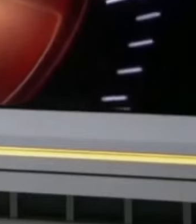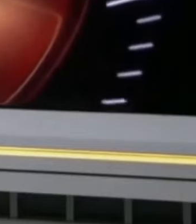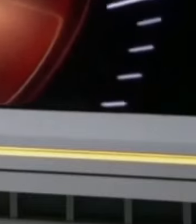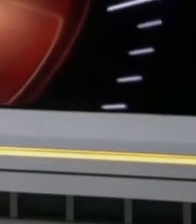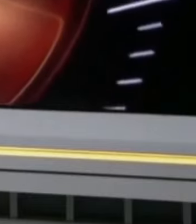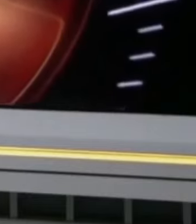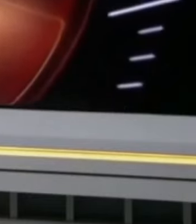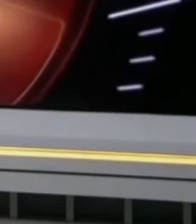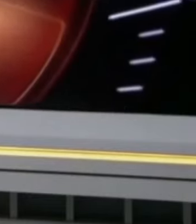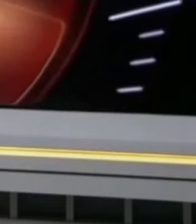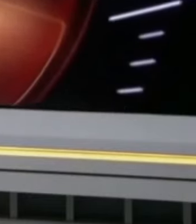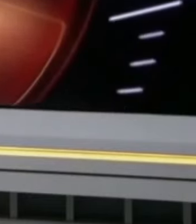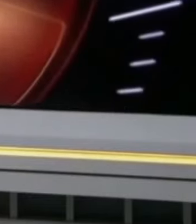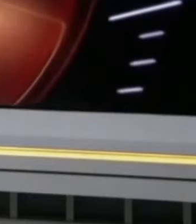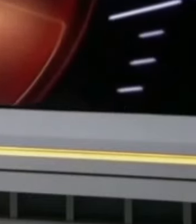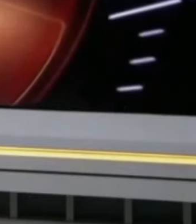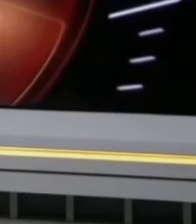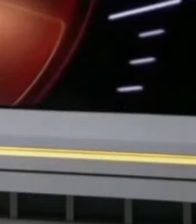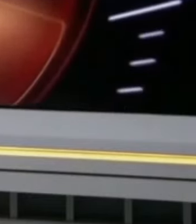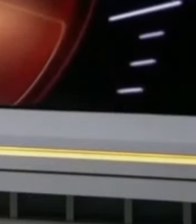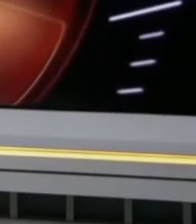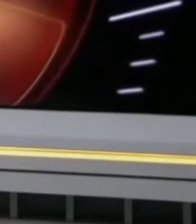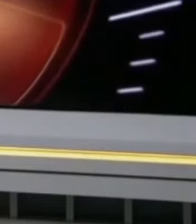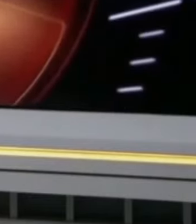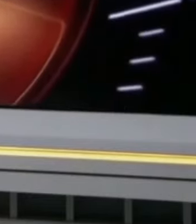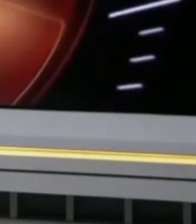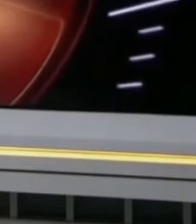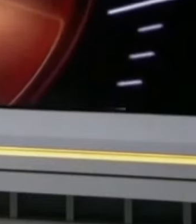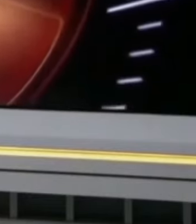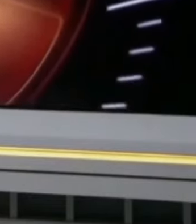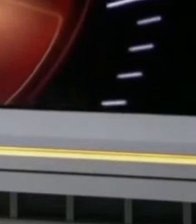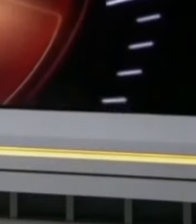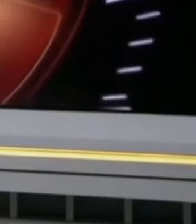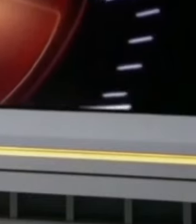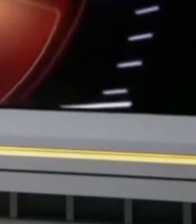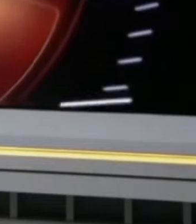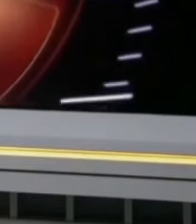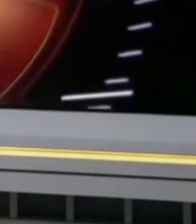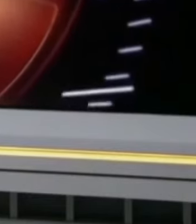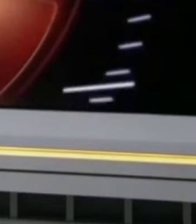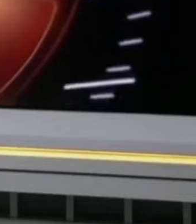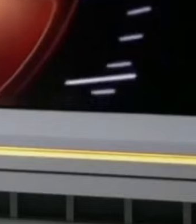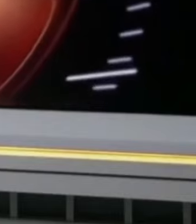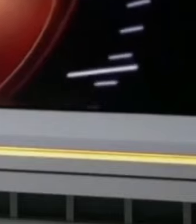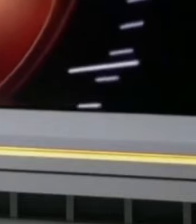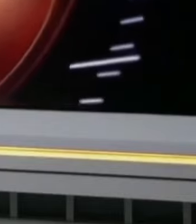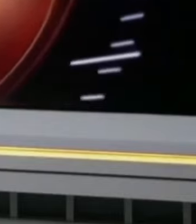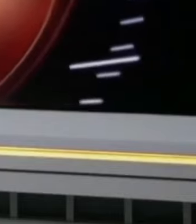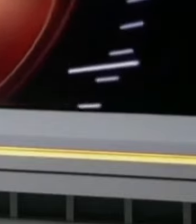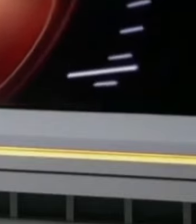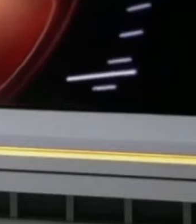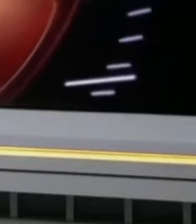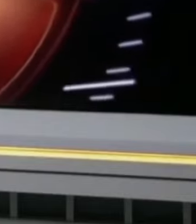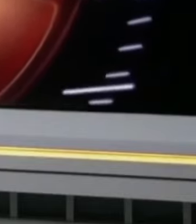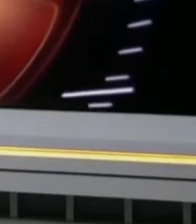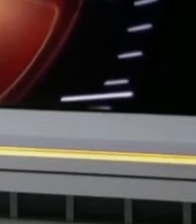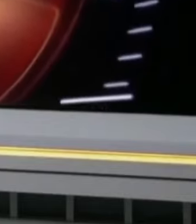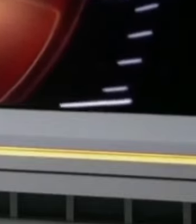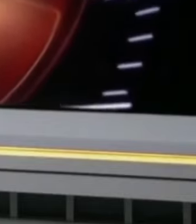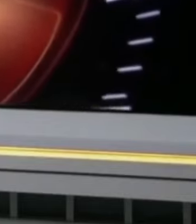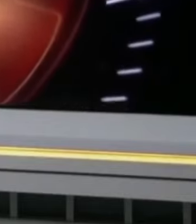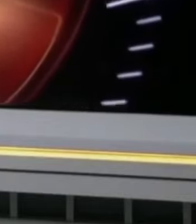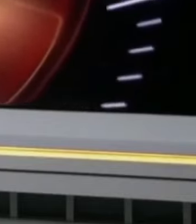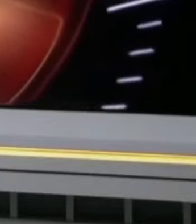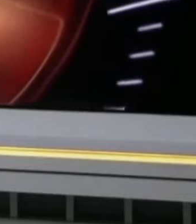The President of Mexico, Andrés Manuel López Obrador, reiterated in a press conference the request to suspend Ecuador as a member state of the